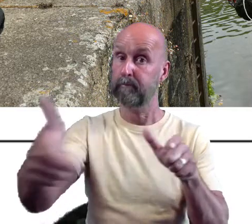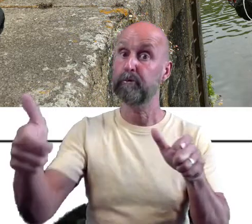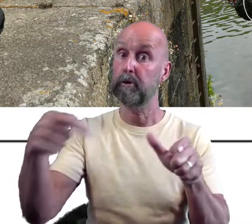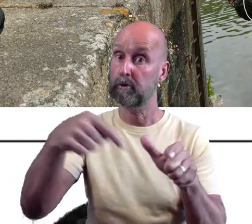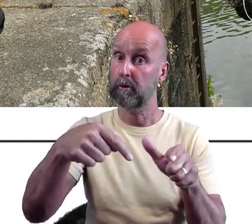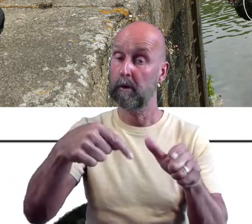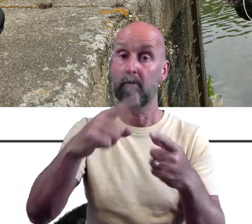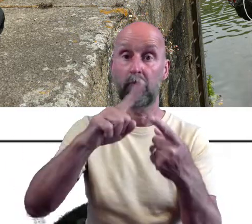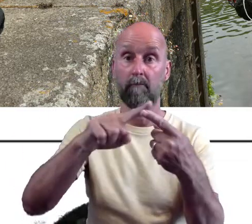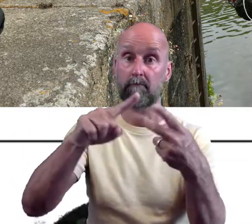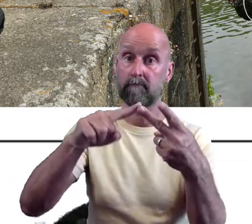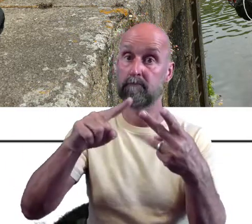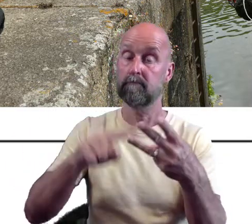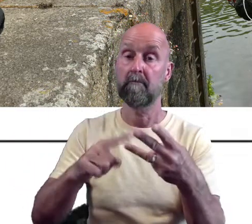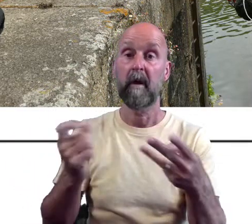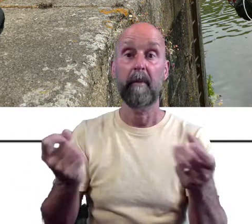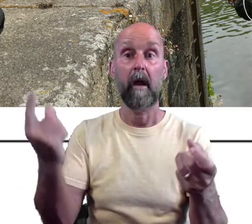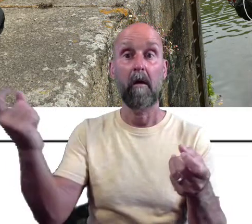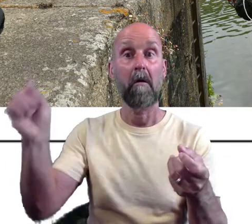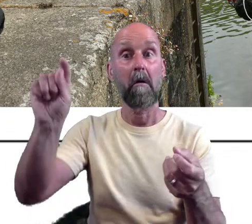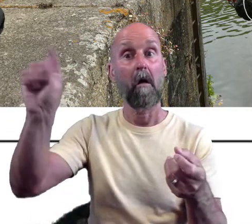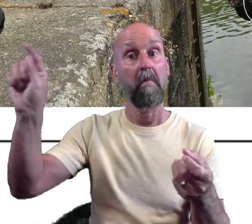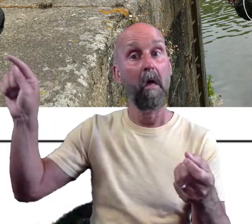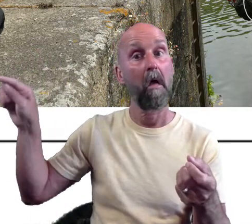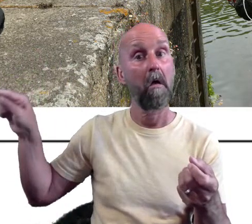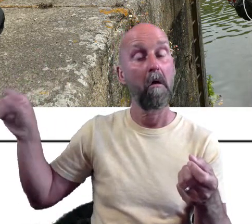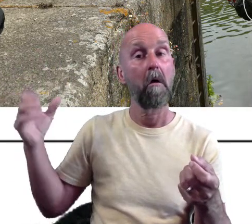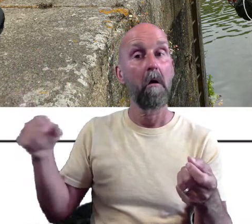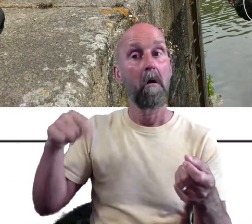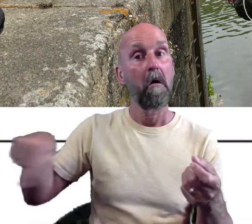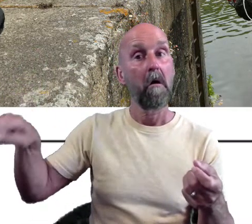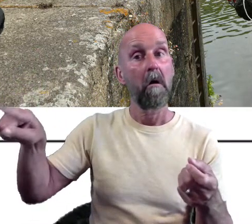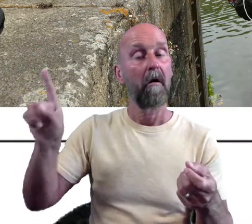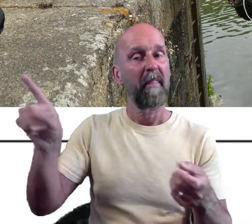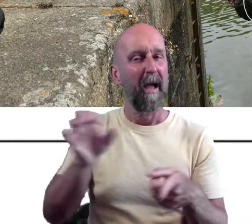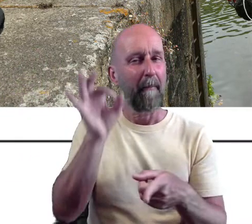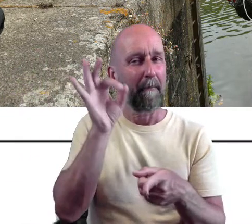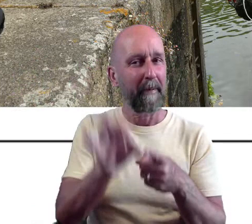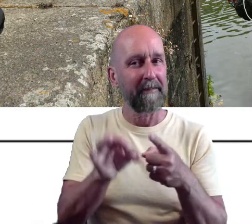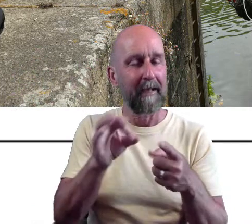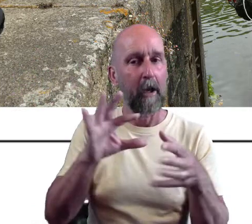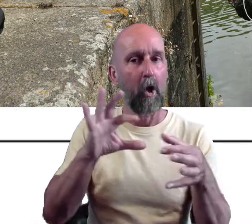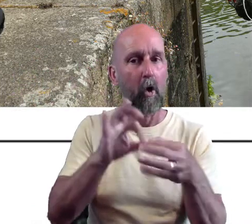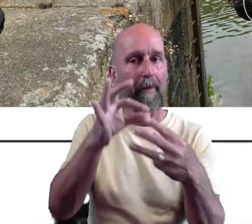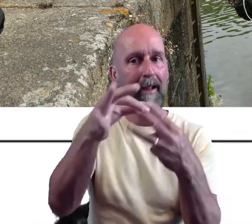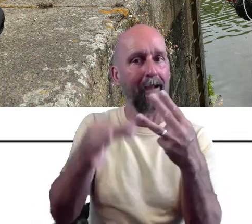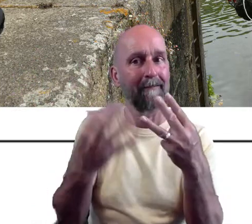sort of occur in other places, no other place will have that particular combination of things.